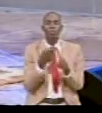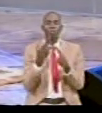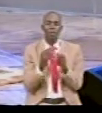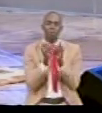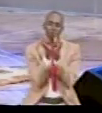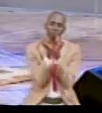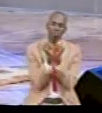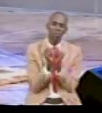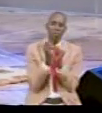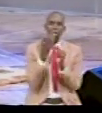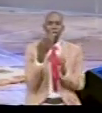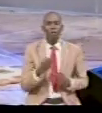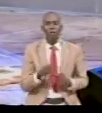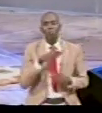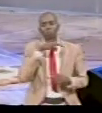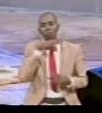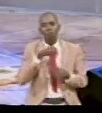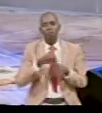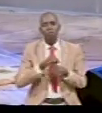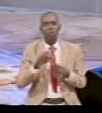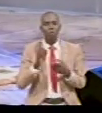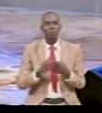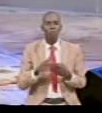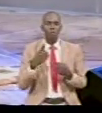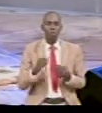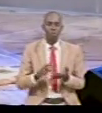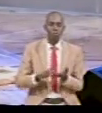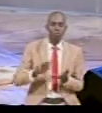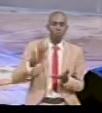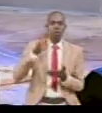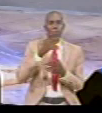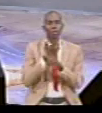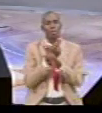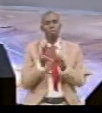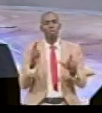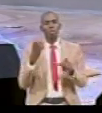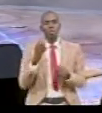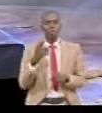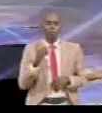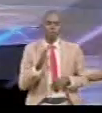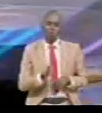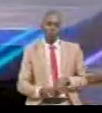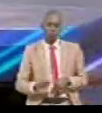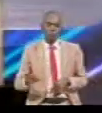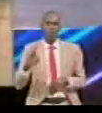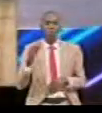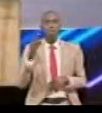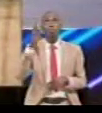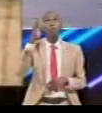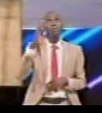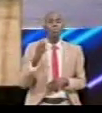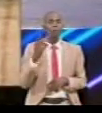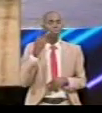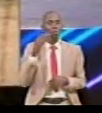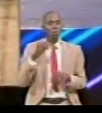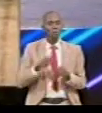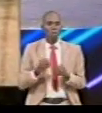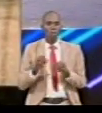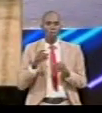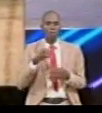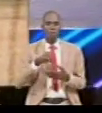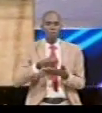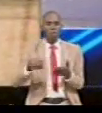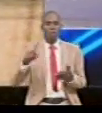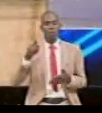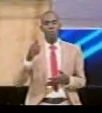of corruption into the glorious liberty of the children of God. In verse 29, it says,